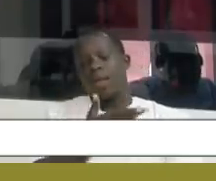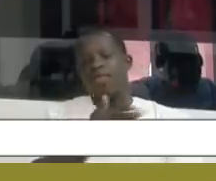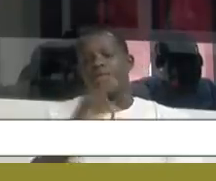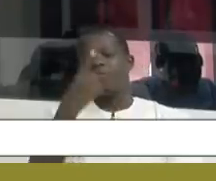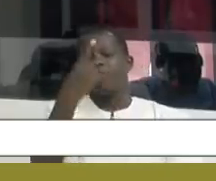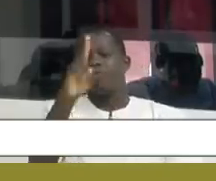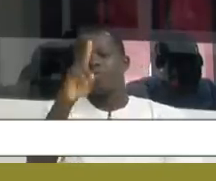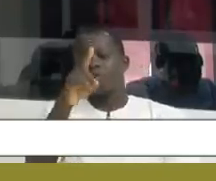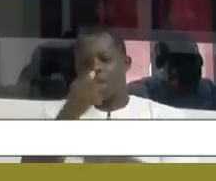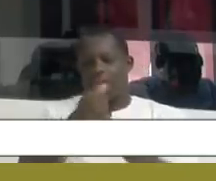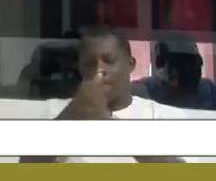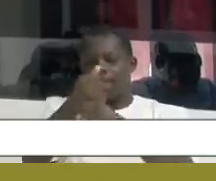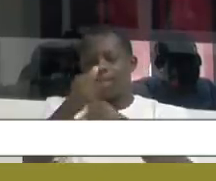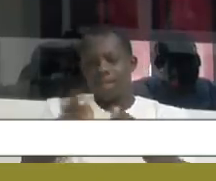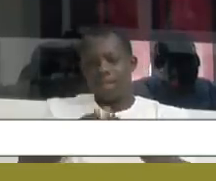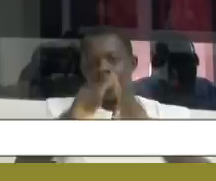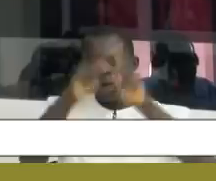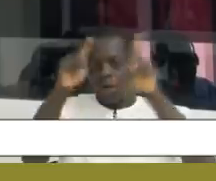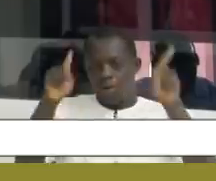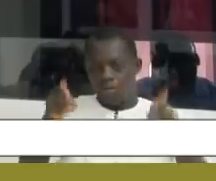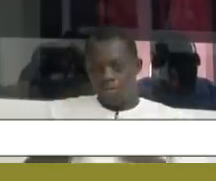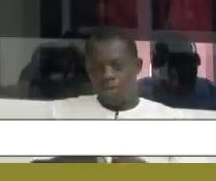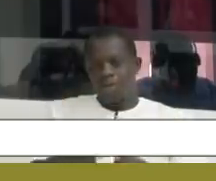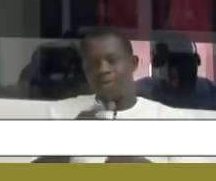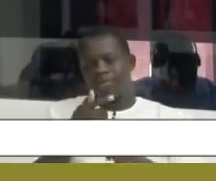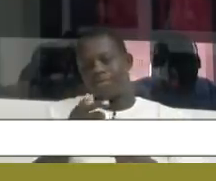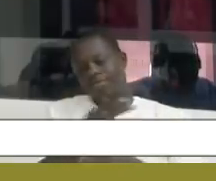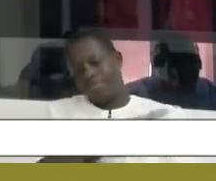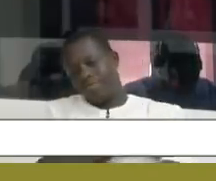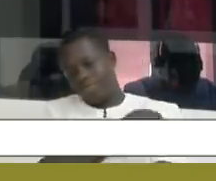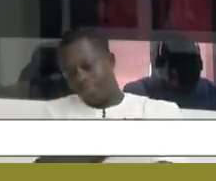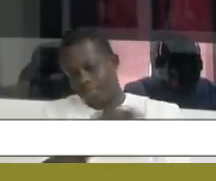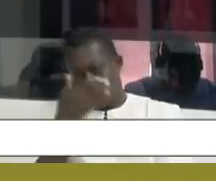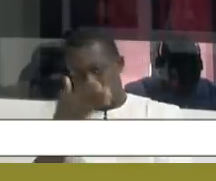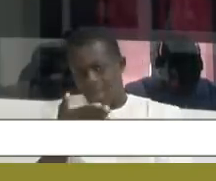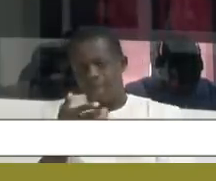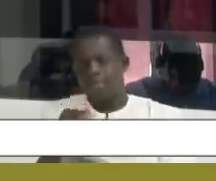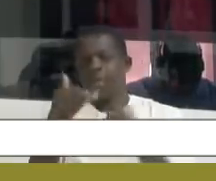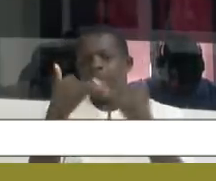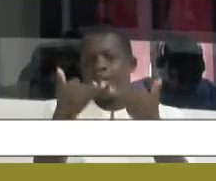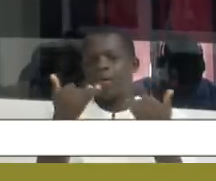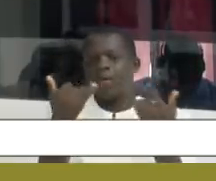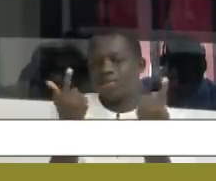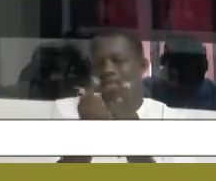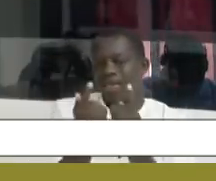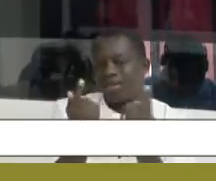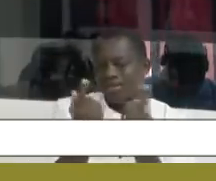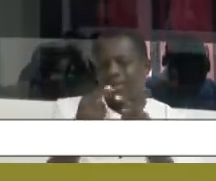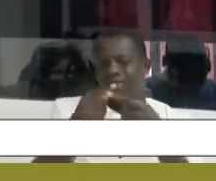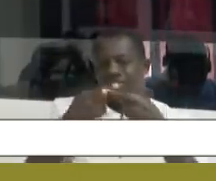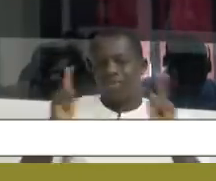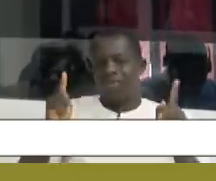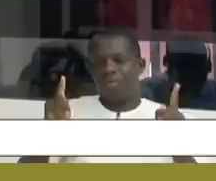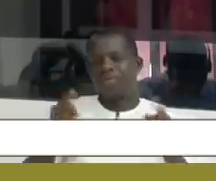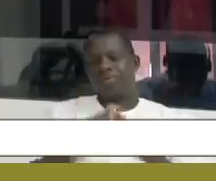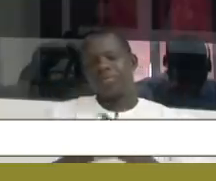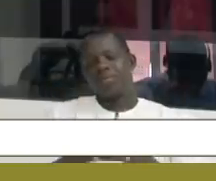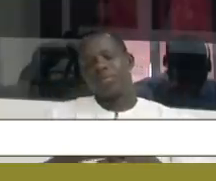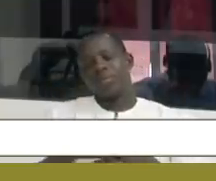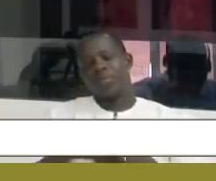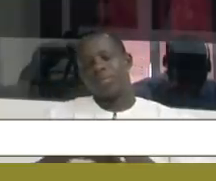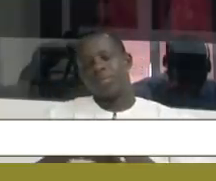kit. So there isn't much of a contradiction, a material contradiction for that matter. In